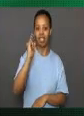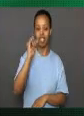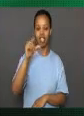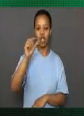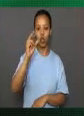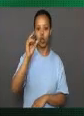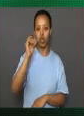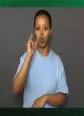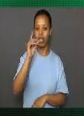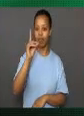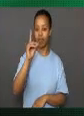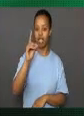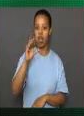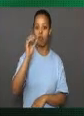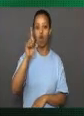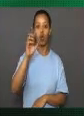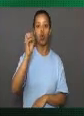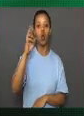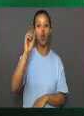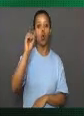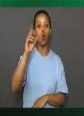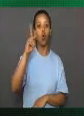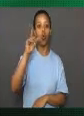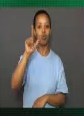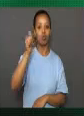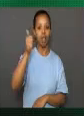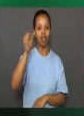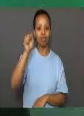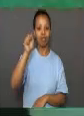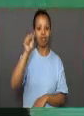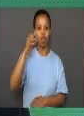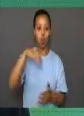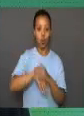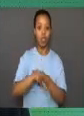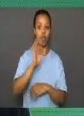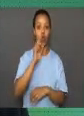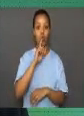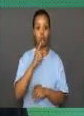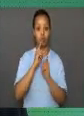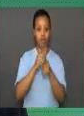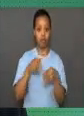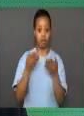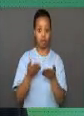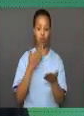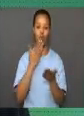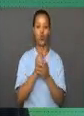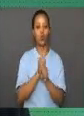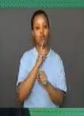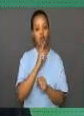located in the chloroplast, then you answered correctly. Great work,